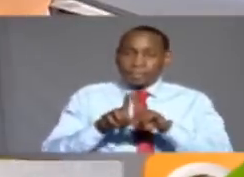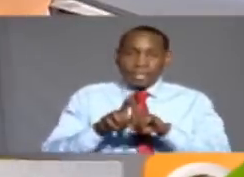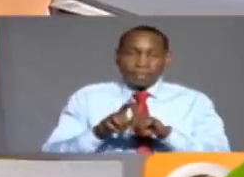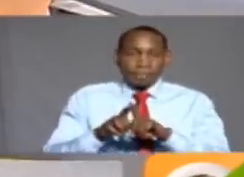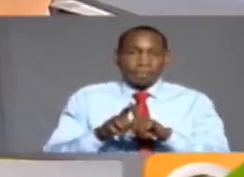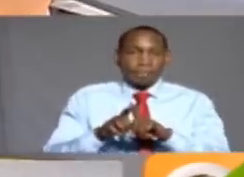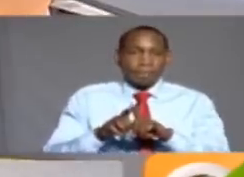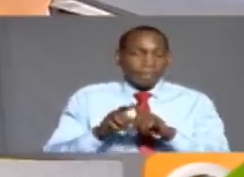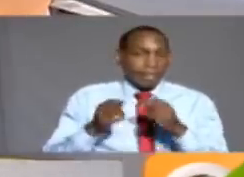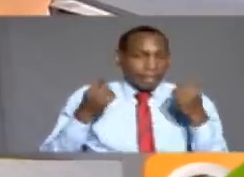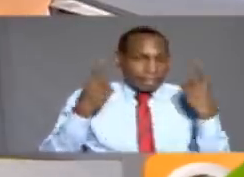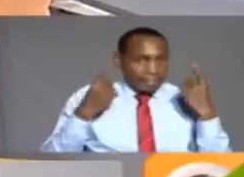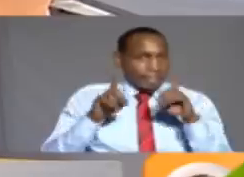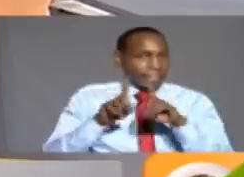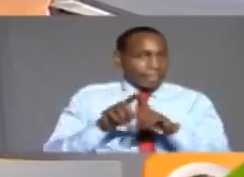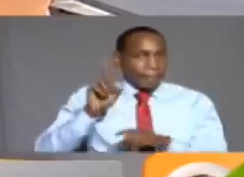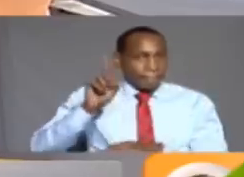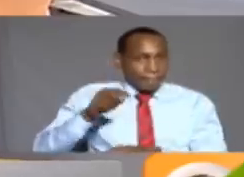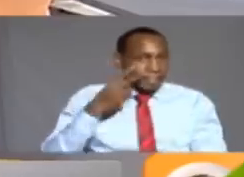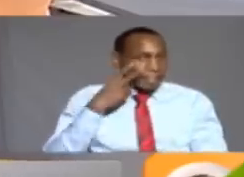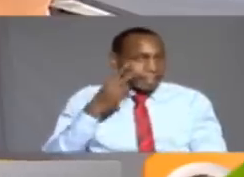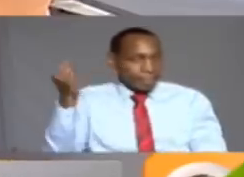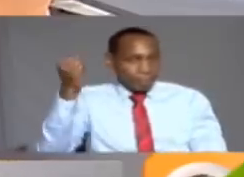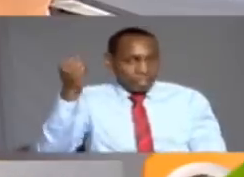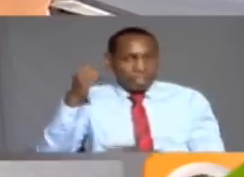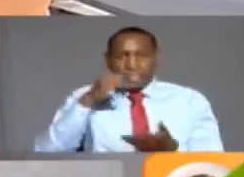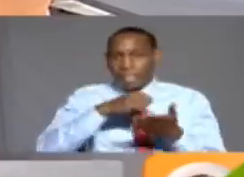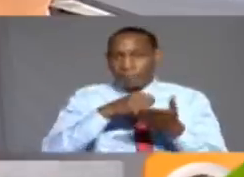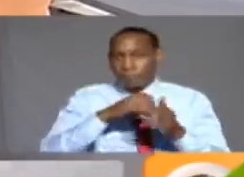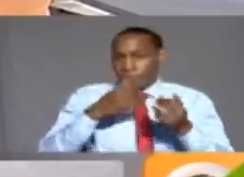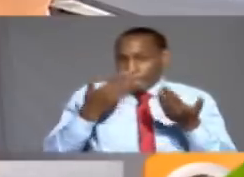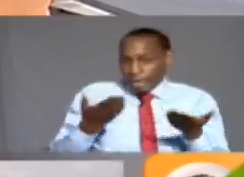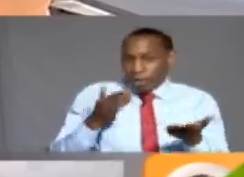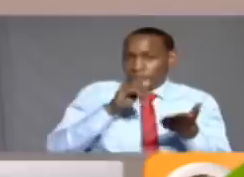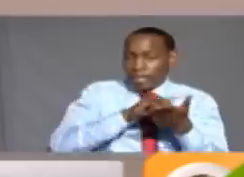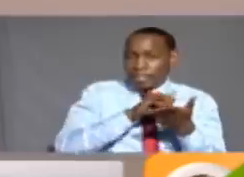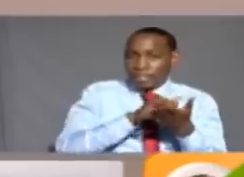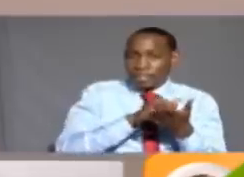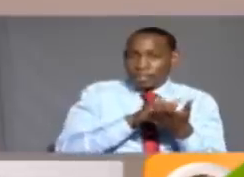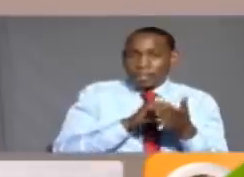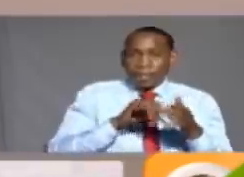it to be. Because you see, you have to read politics in these things. How is it that